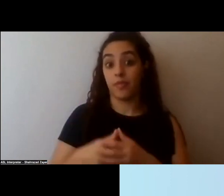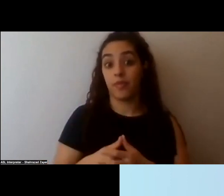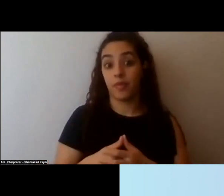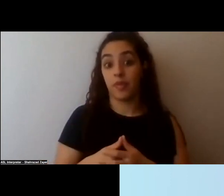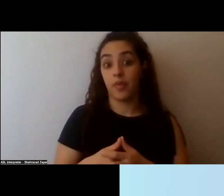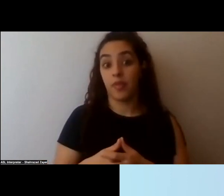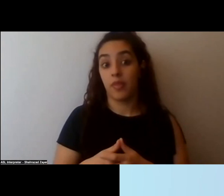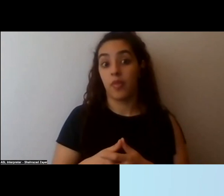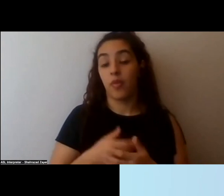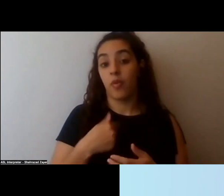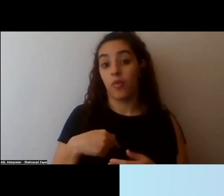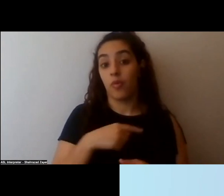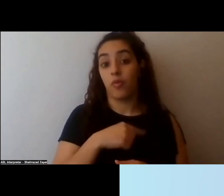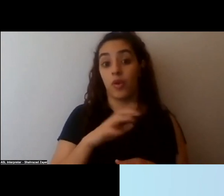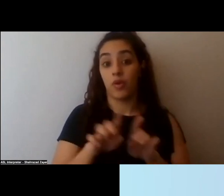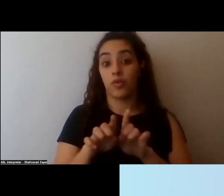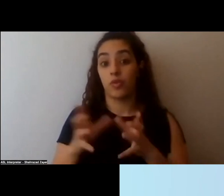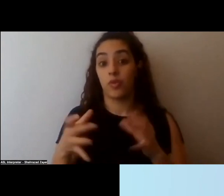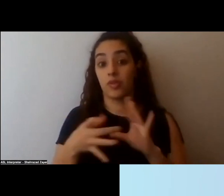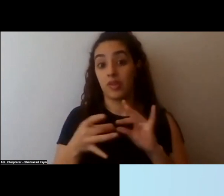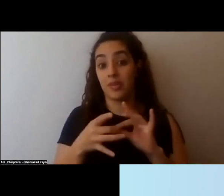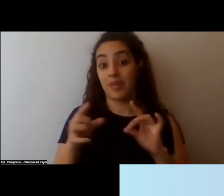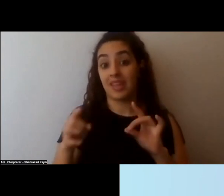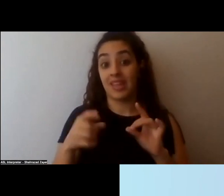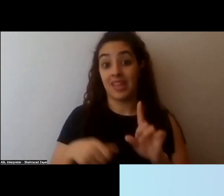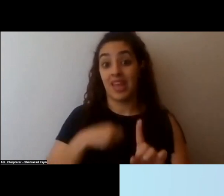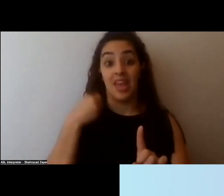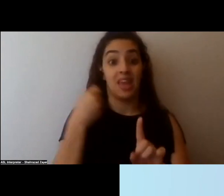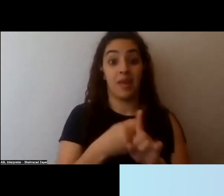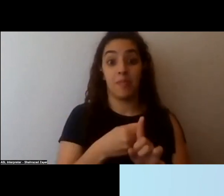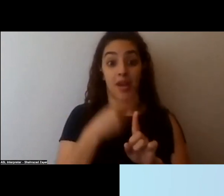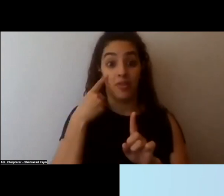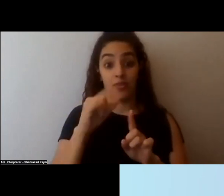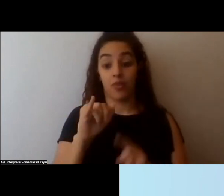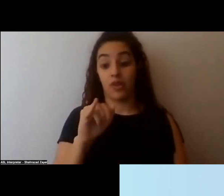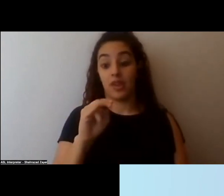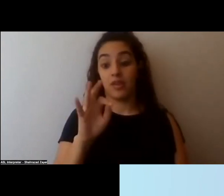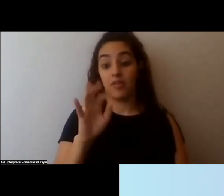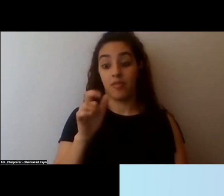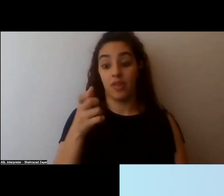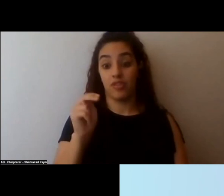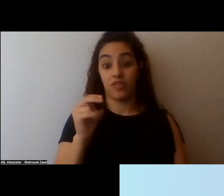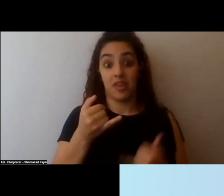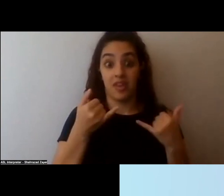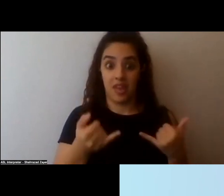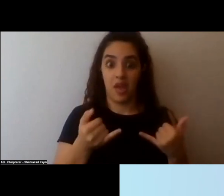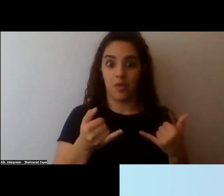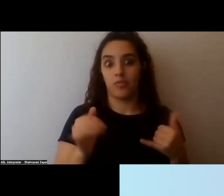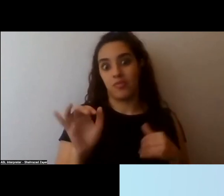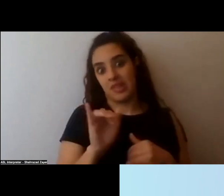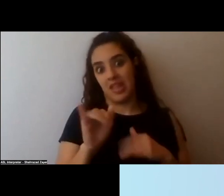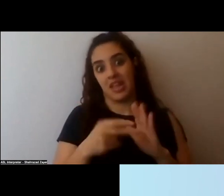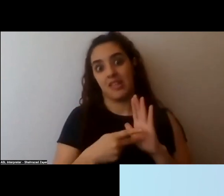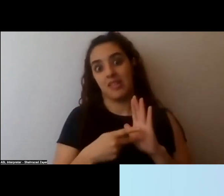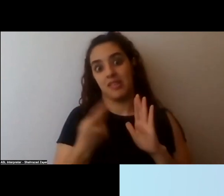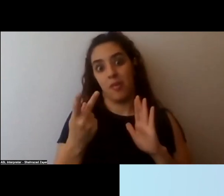of inflation right now is like a double pandemic. And so we all know that,